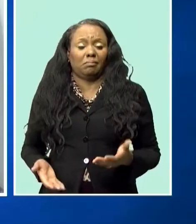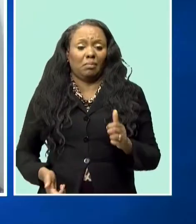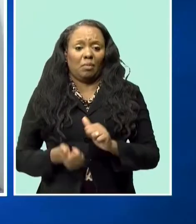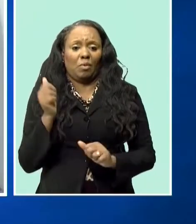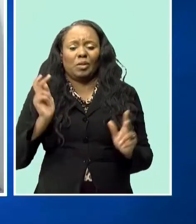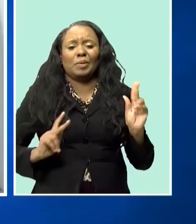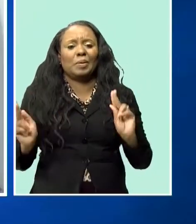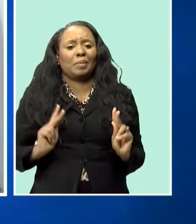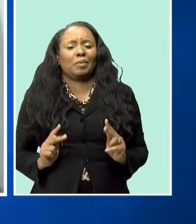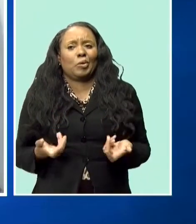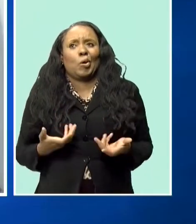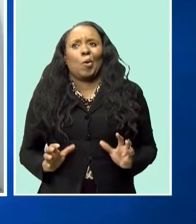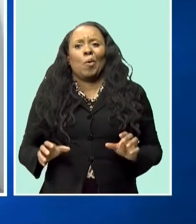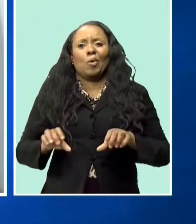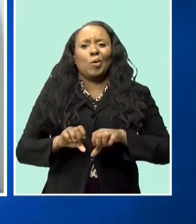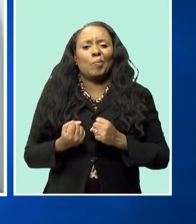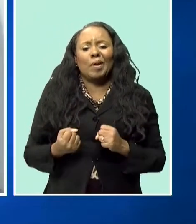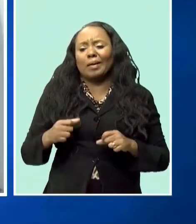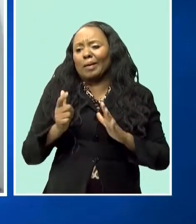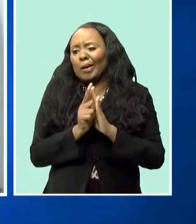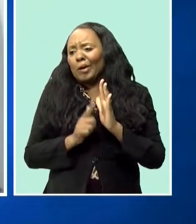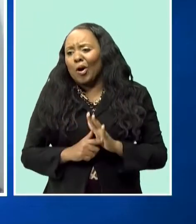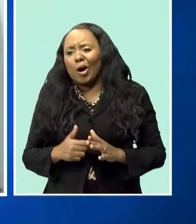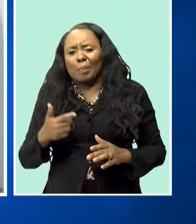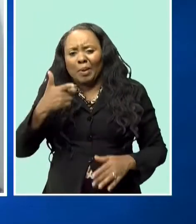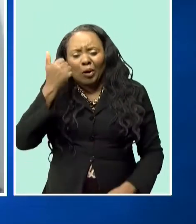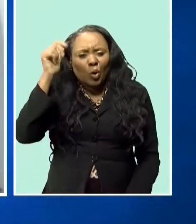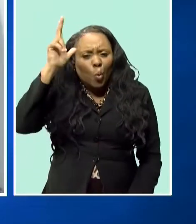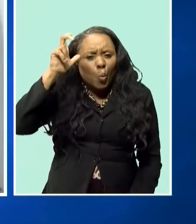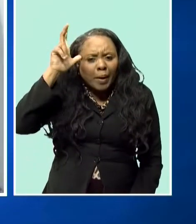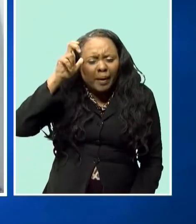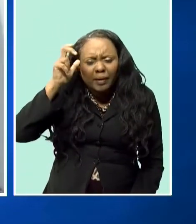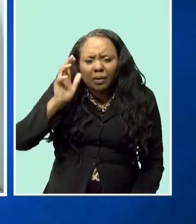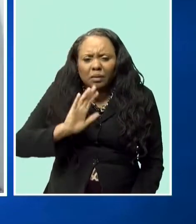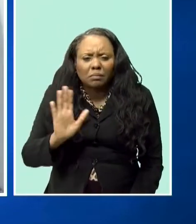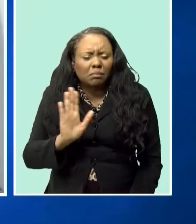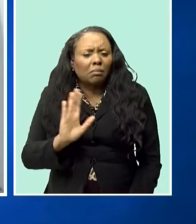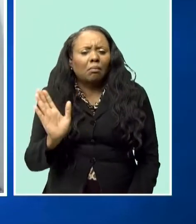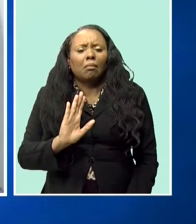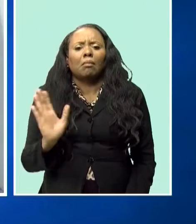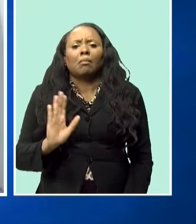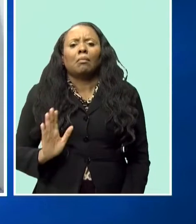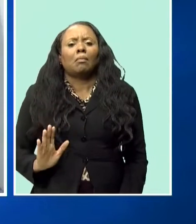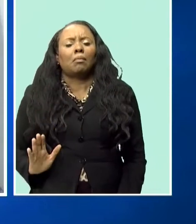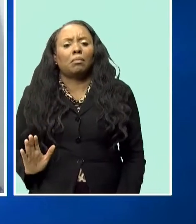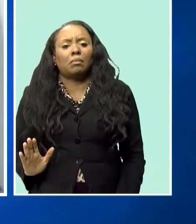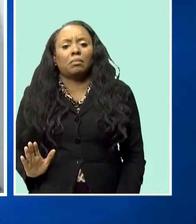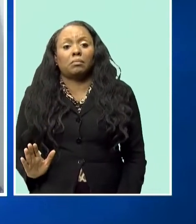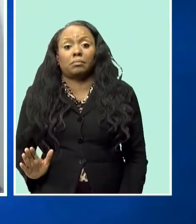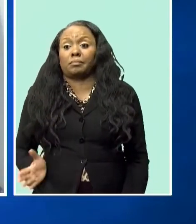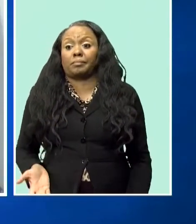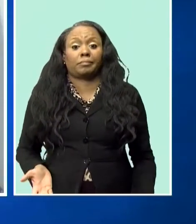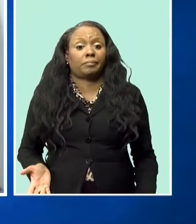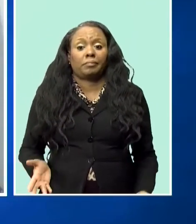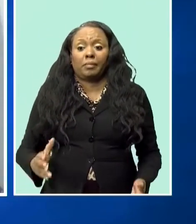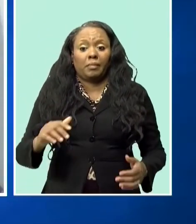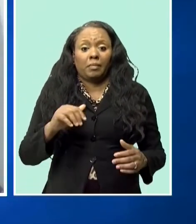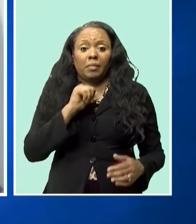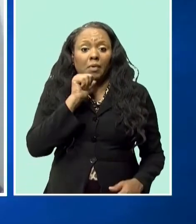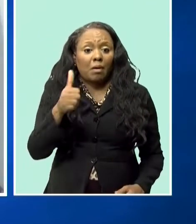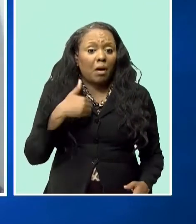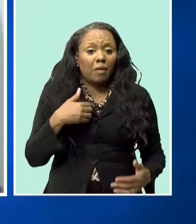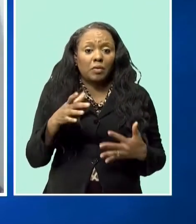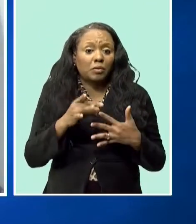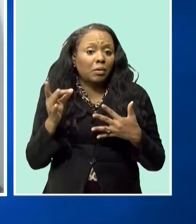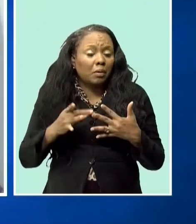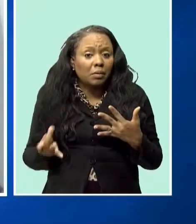not doing these things because they're wicked. They're not doing these things because they have much of an option. Most of